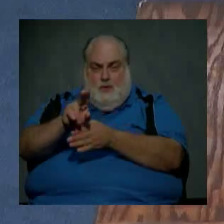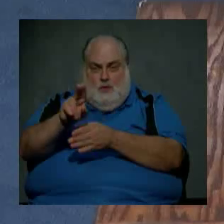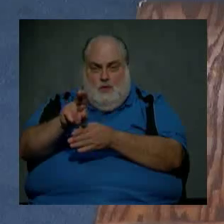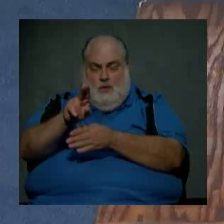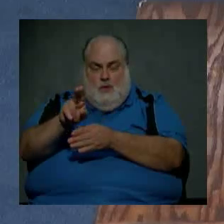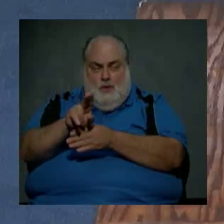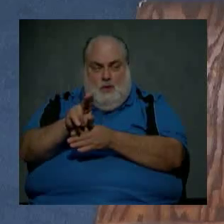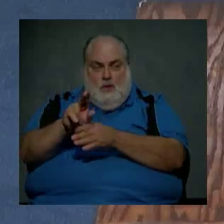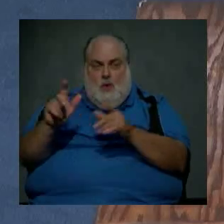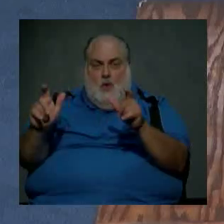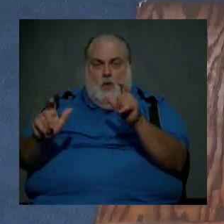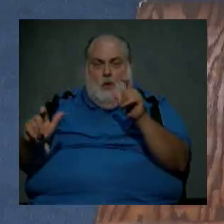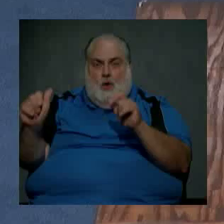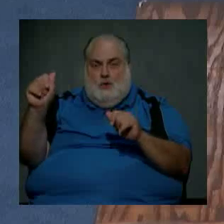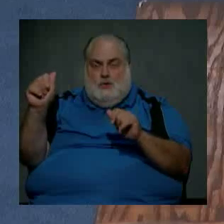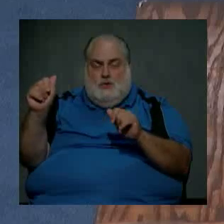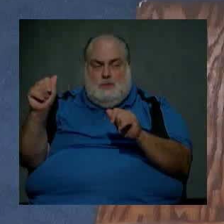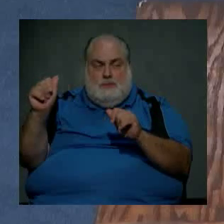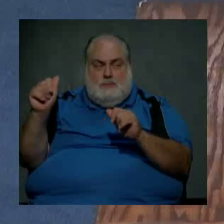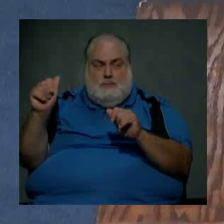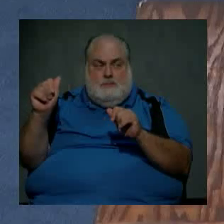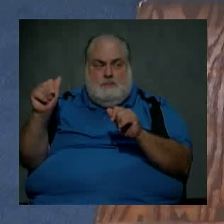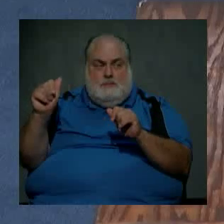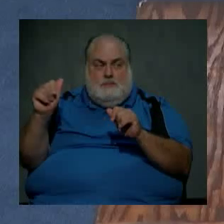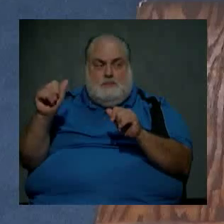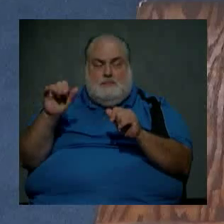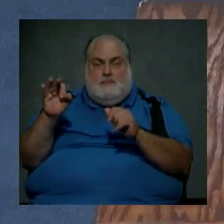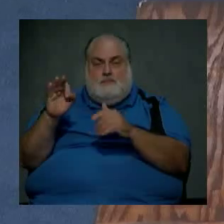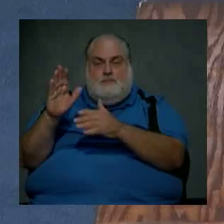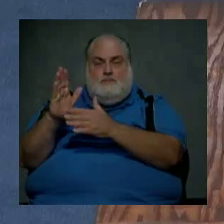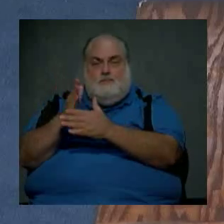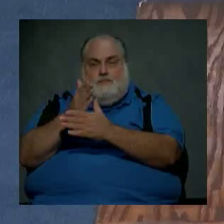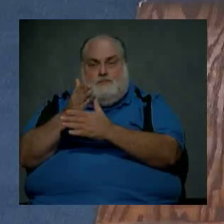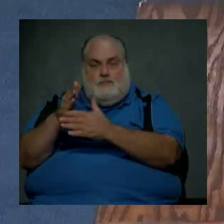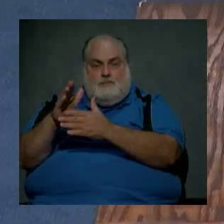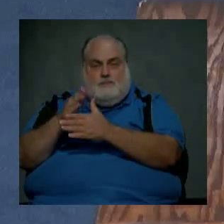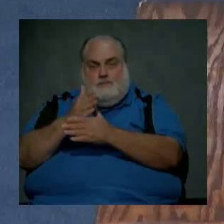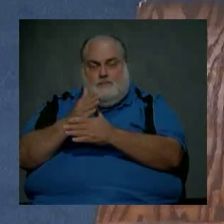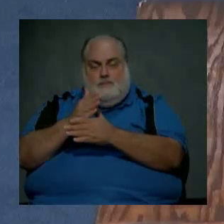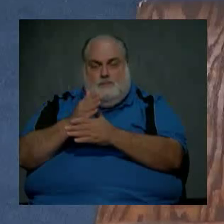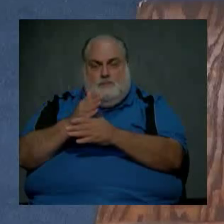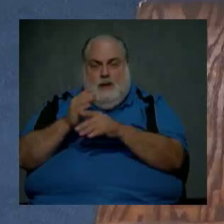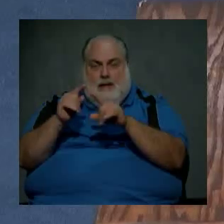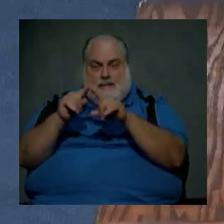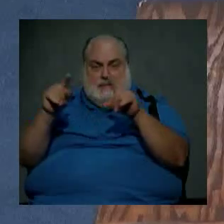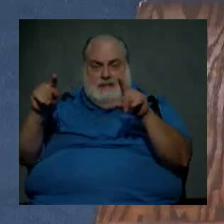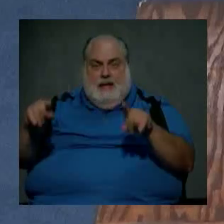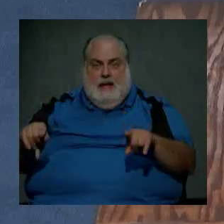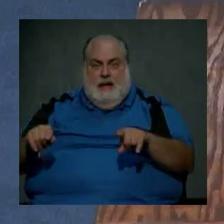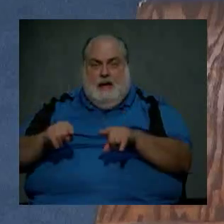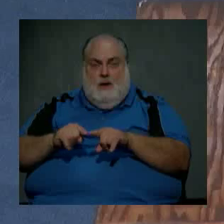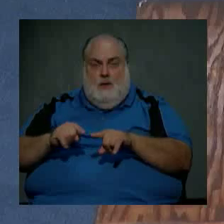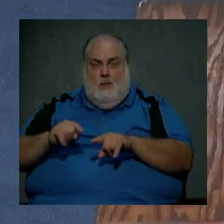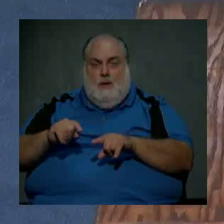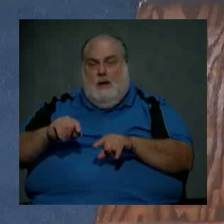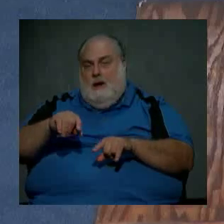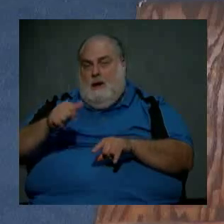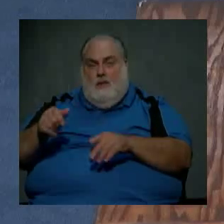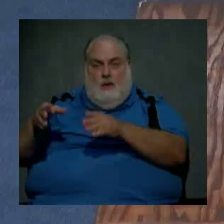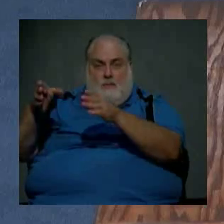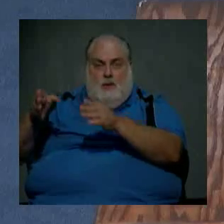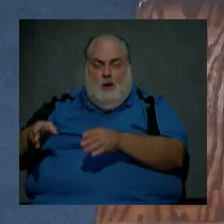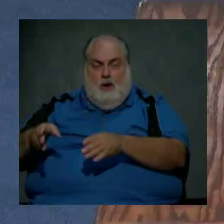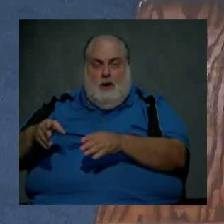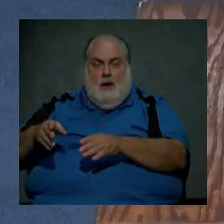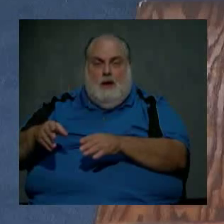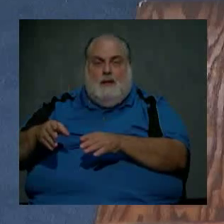bit larger. But then if you're sharing a sign with someone on the second floor, you would